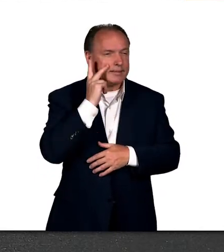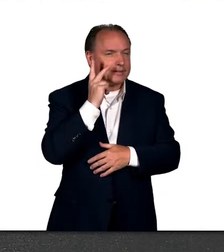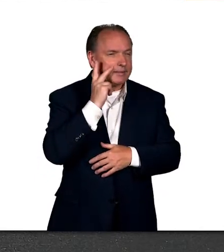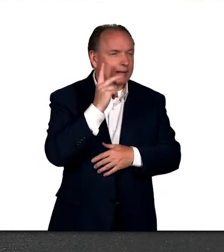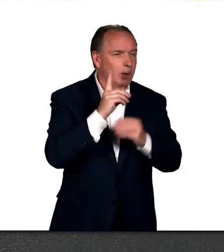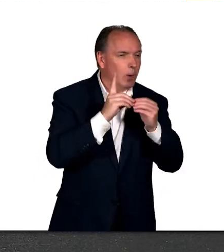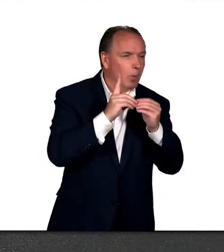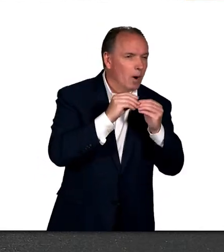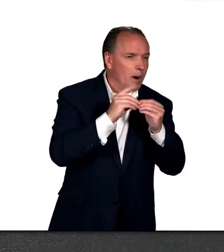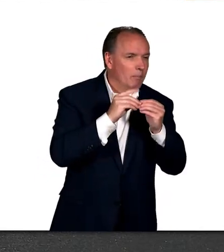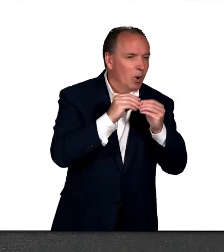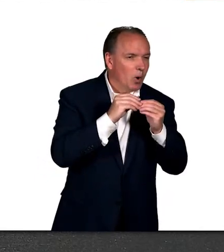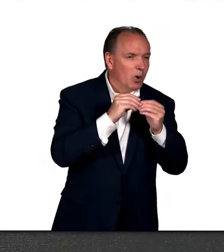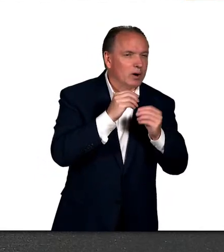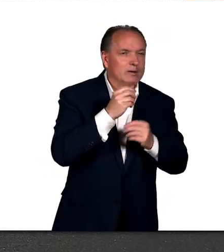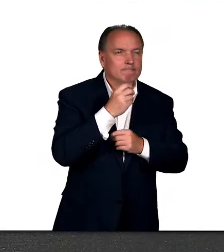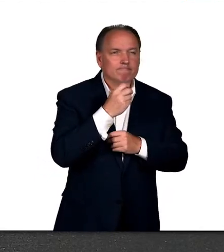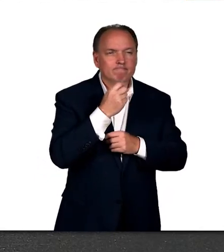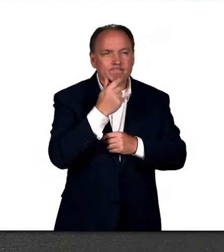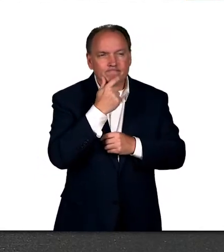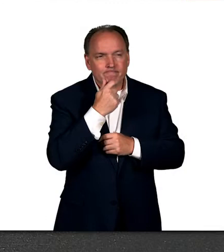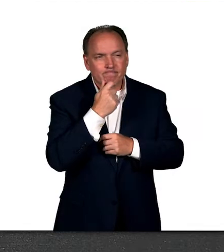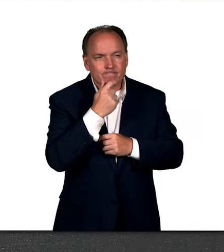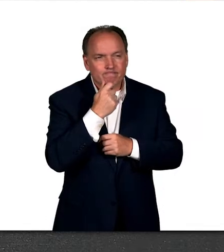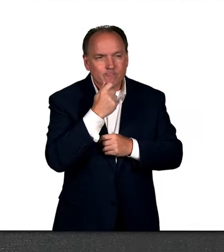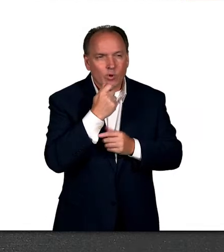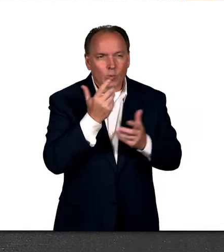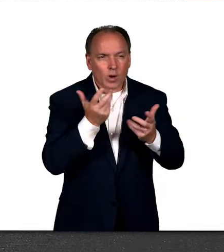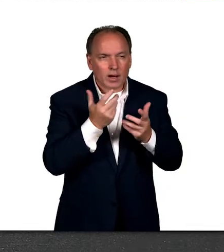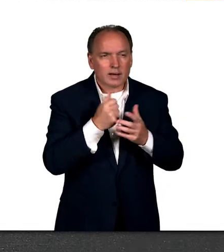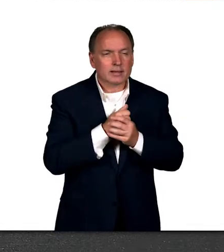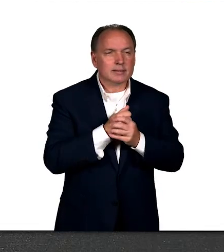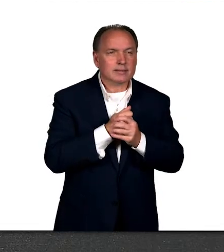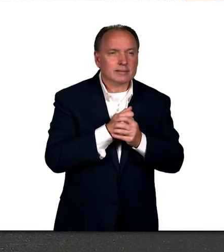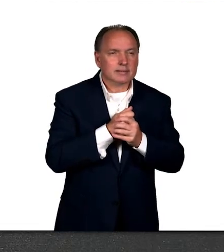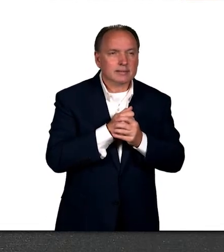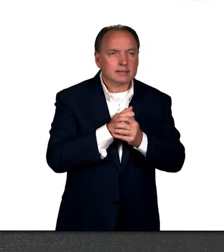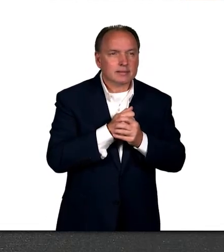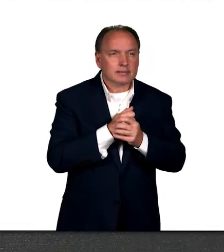think we have one more. What is it?